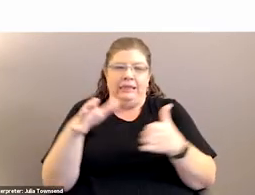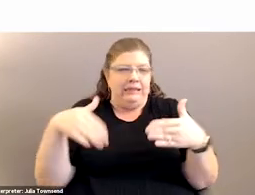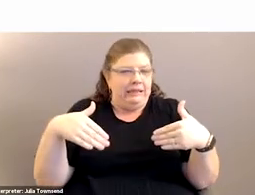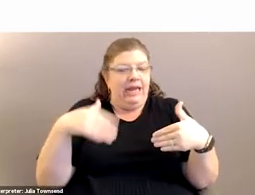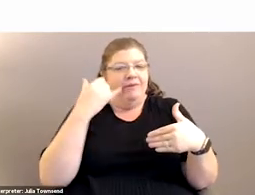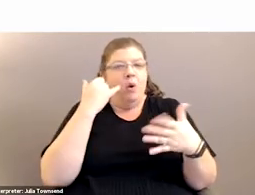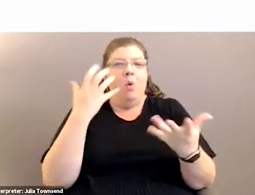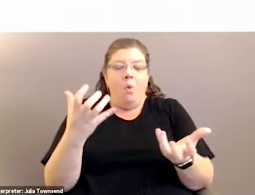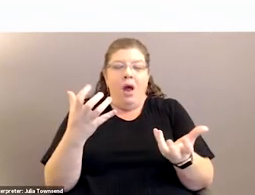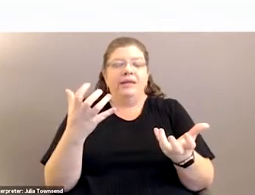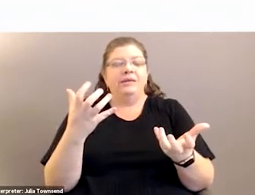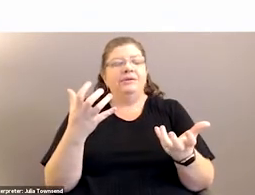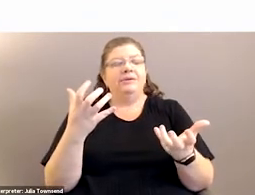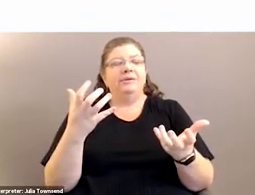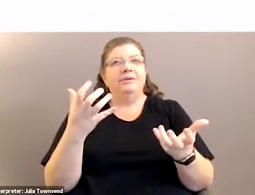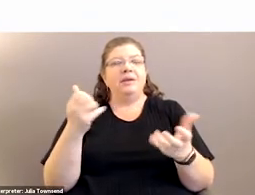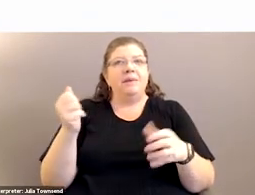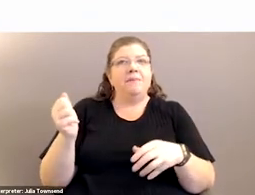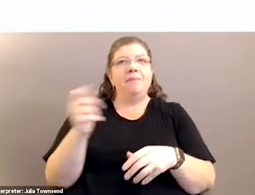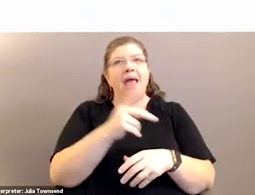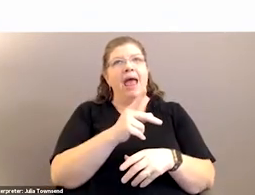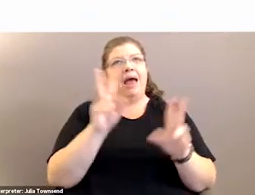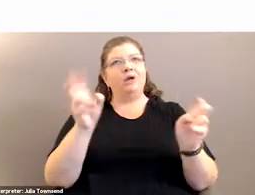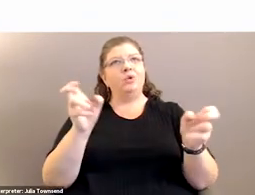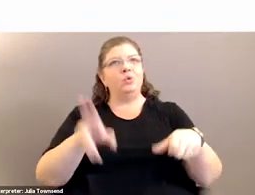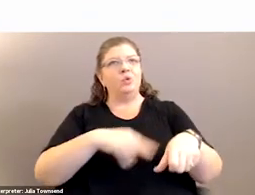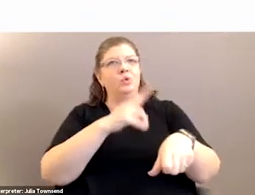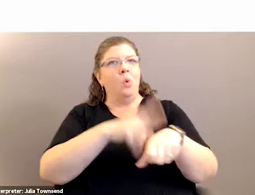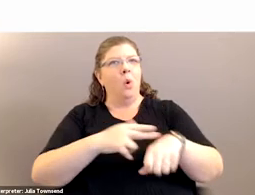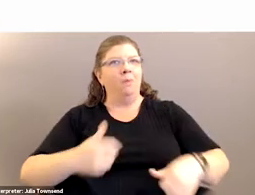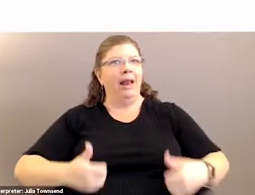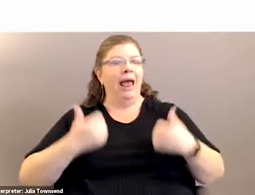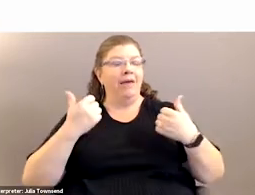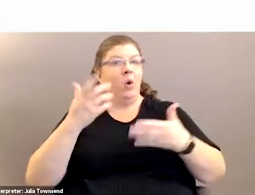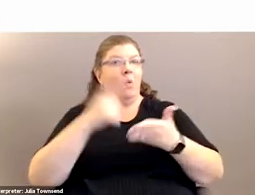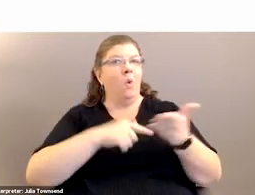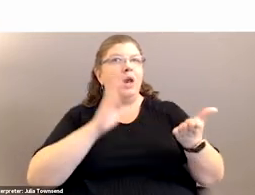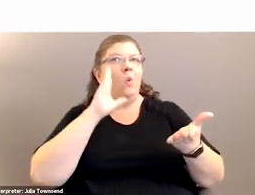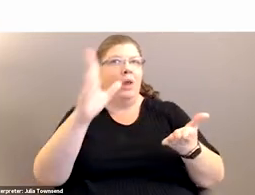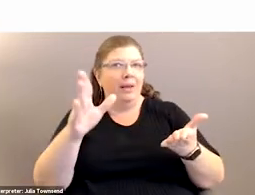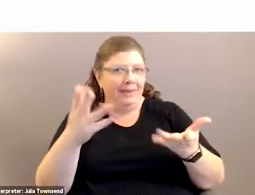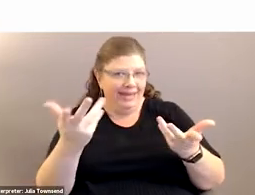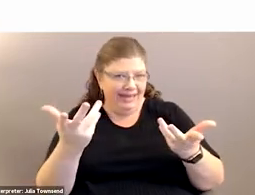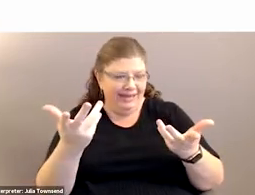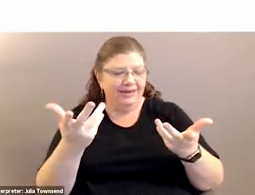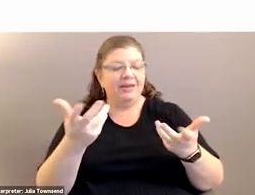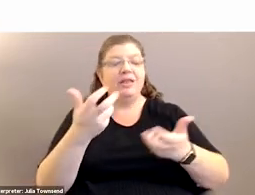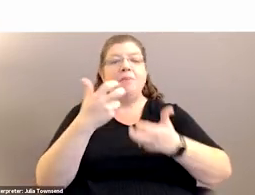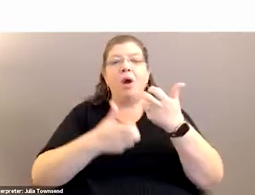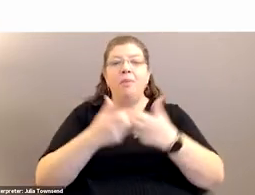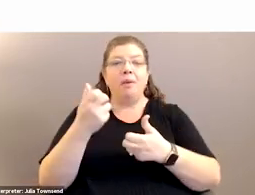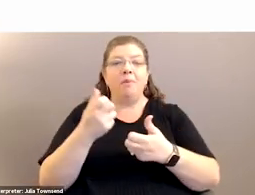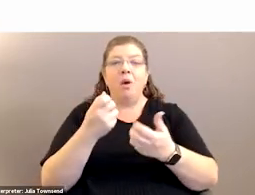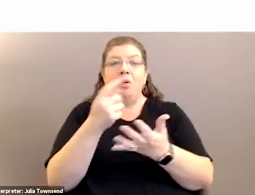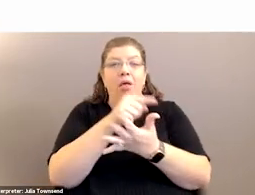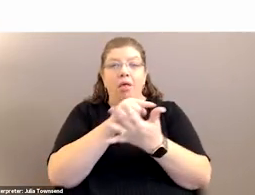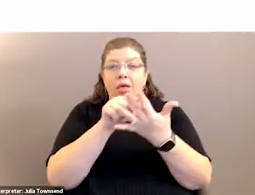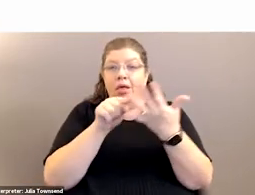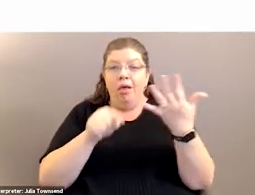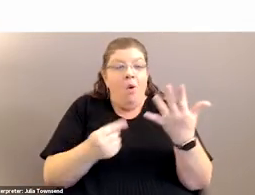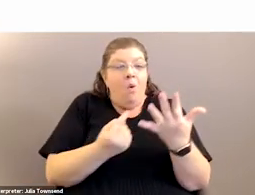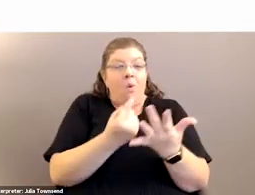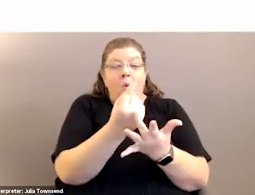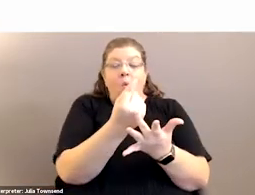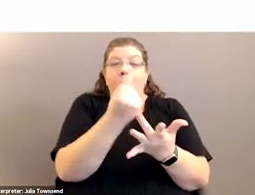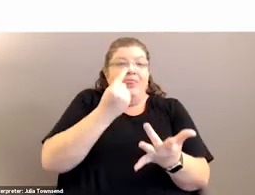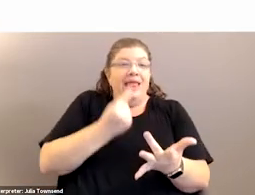get back to whatever normal is going to be the problem is that no single measure to prevent the spread